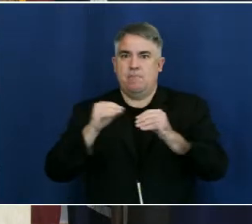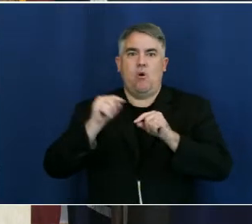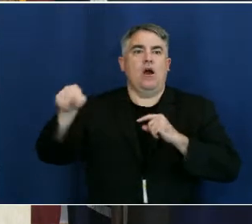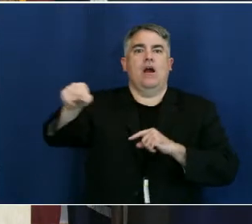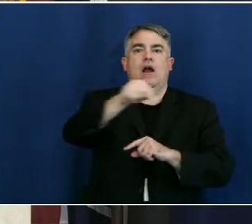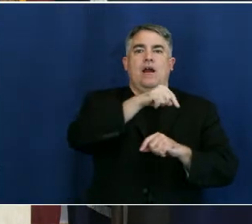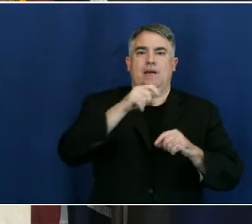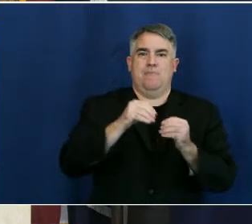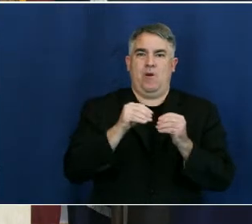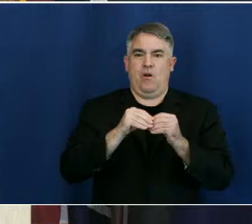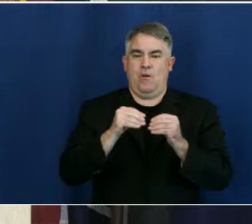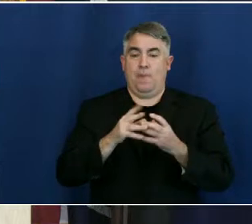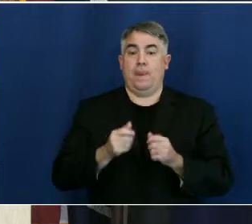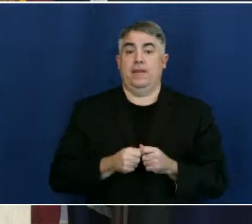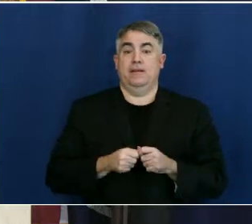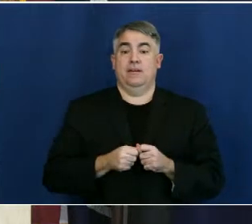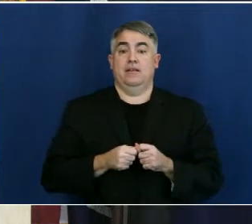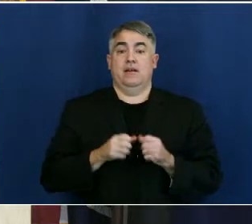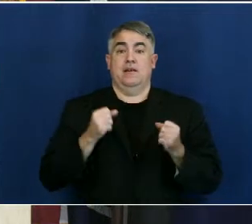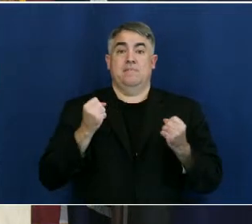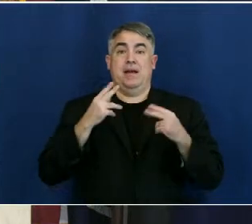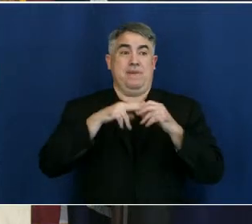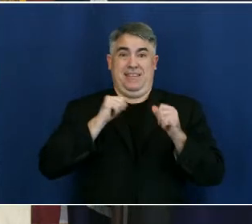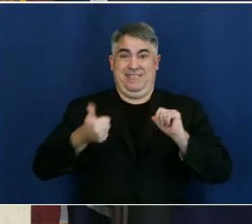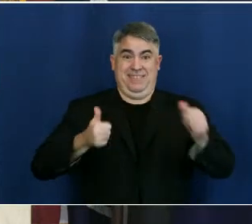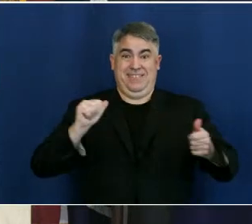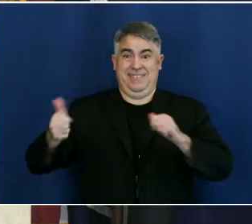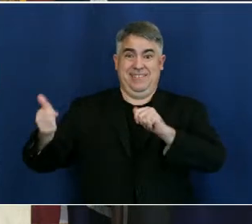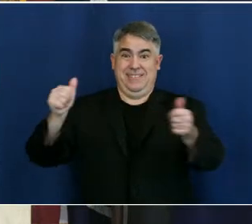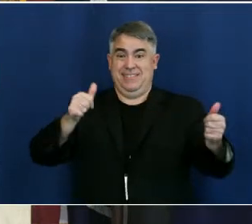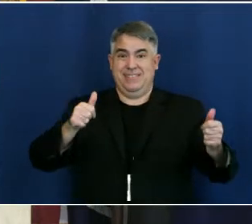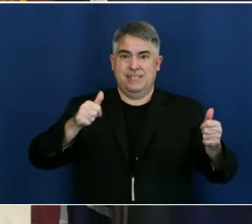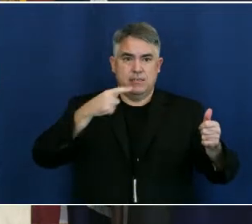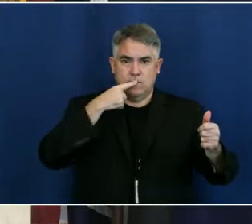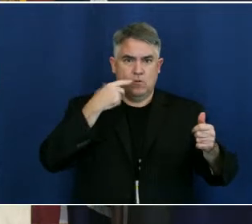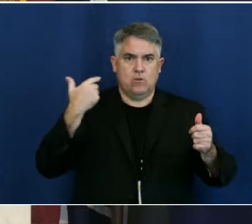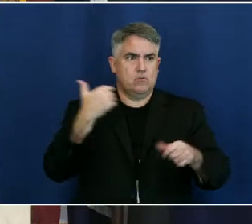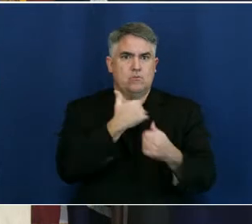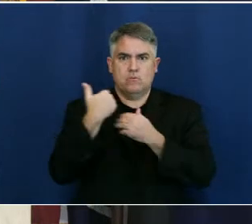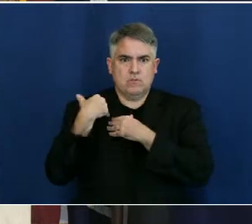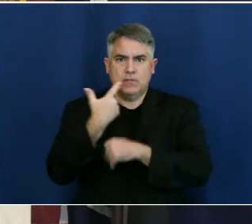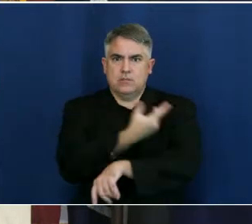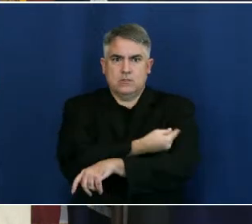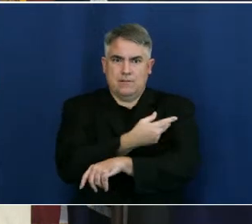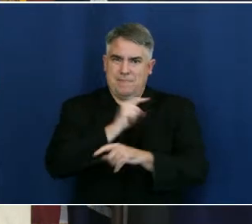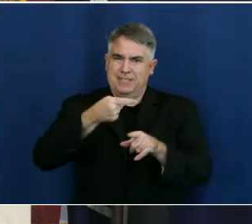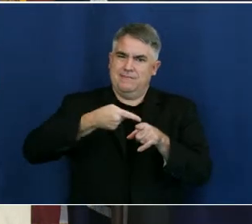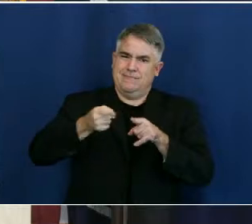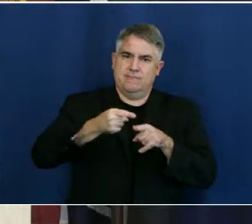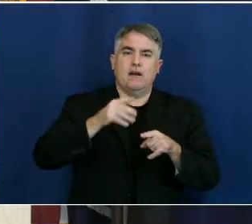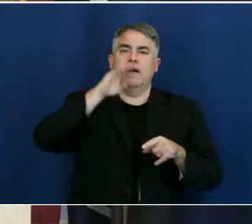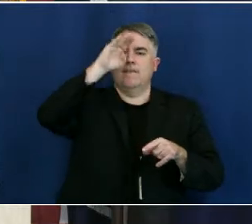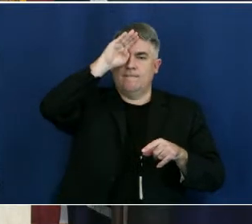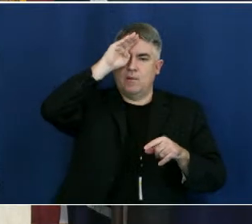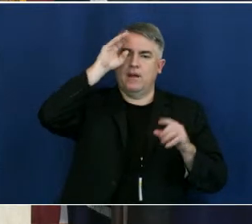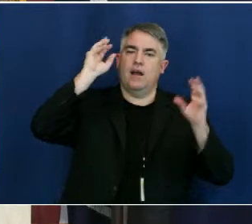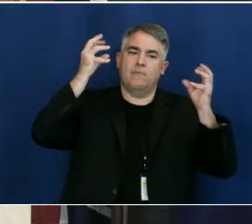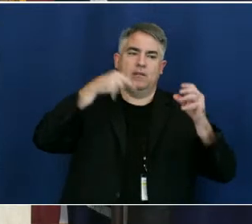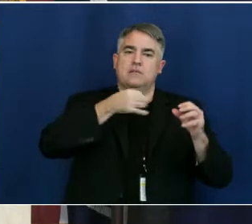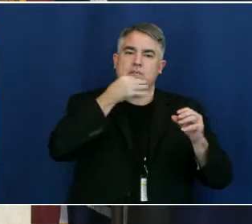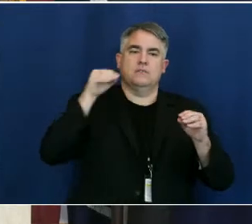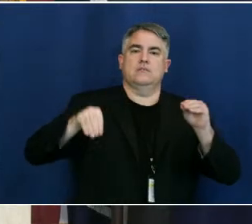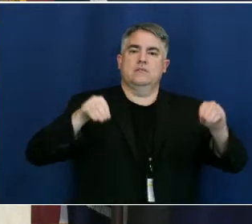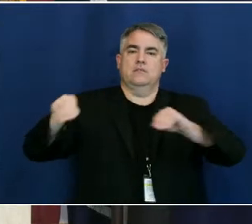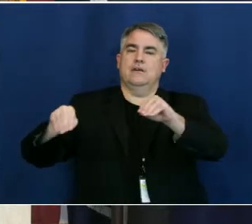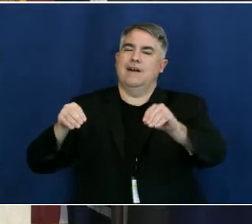all of the sites and all of the programs we have open if we did not have a focus on ensuring healthcare workers could become vaccinators, and they needed to get